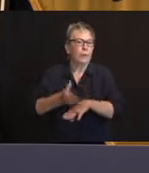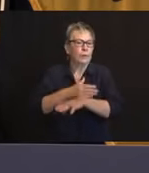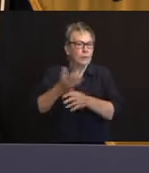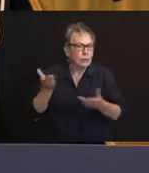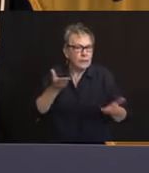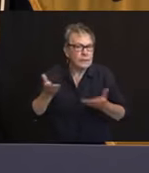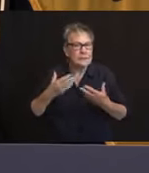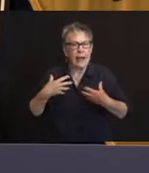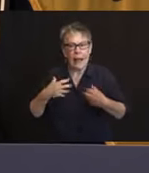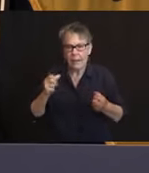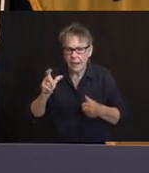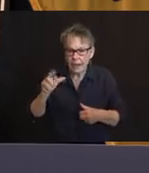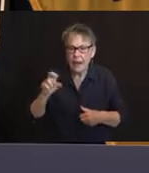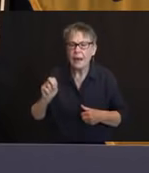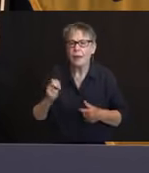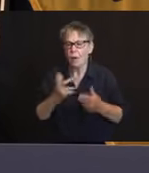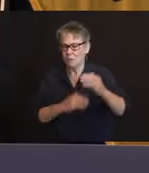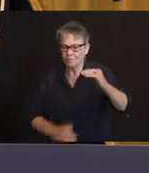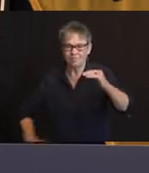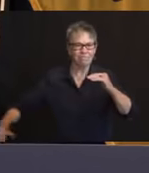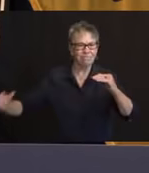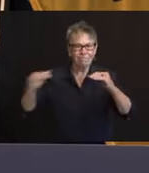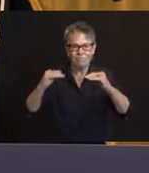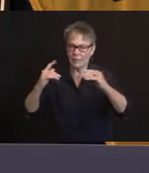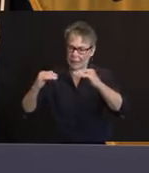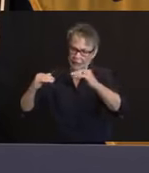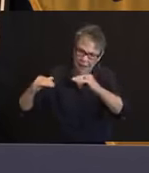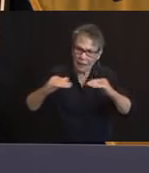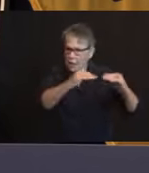every human life